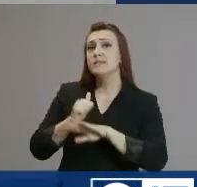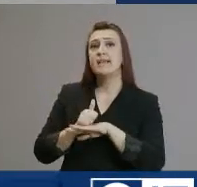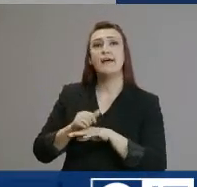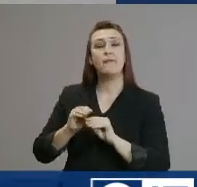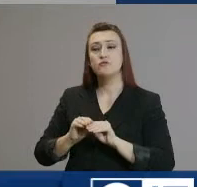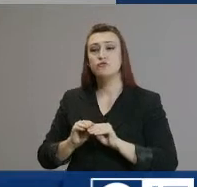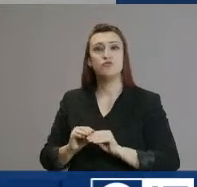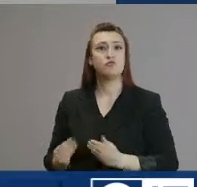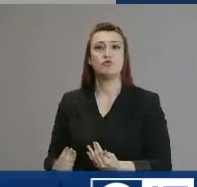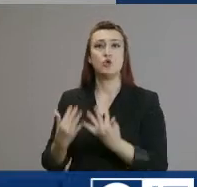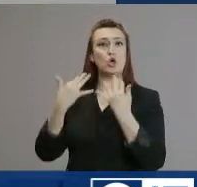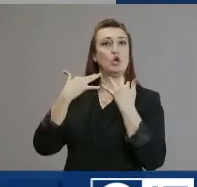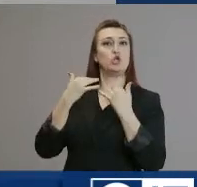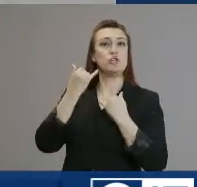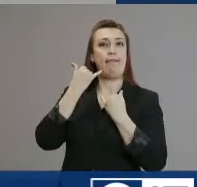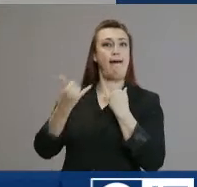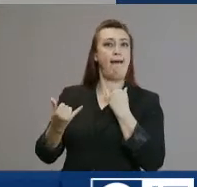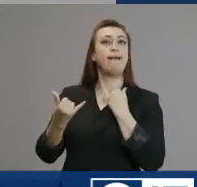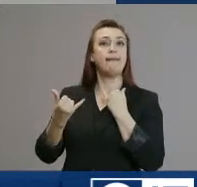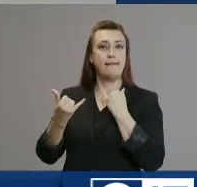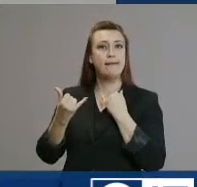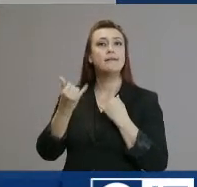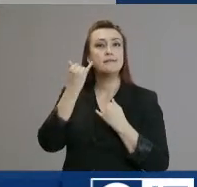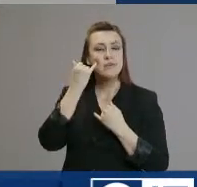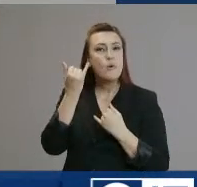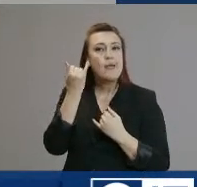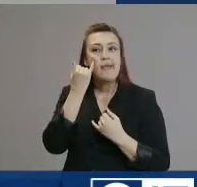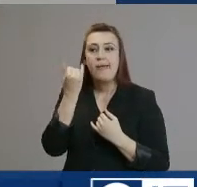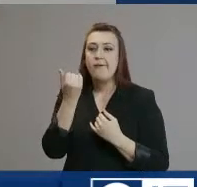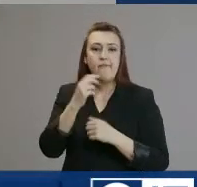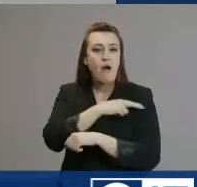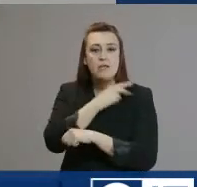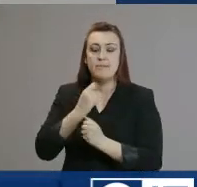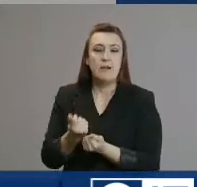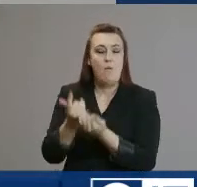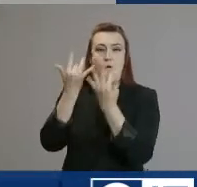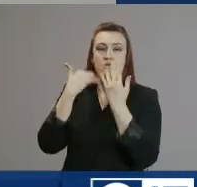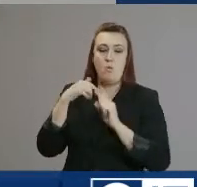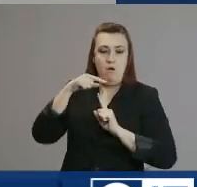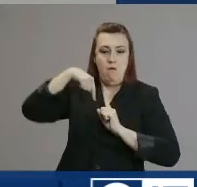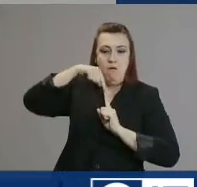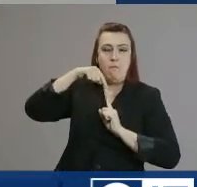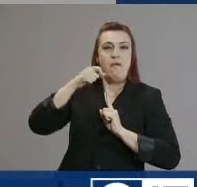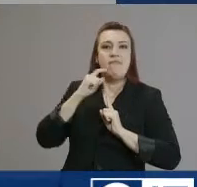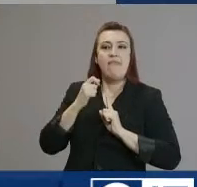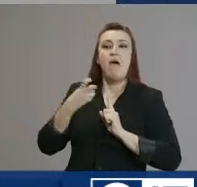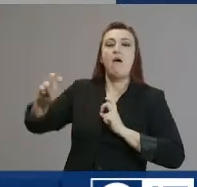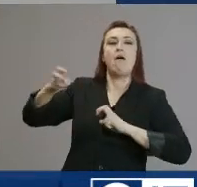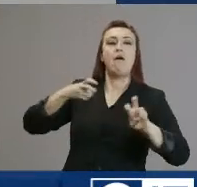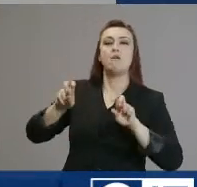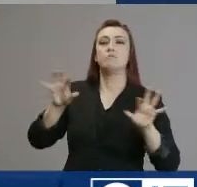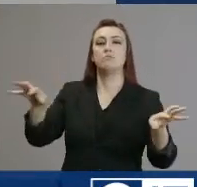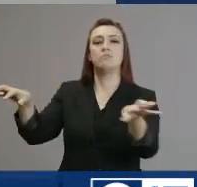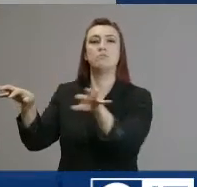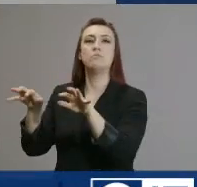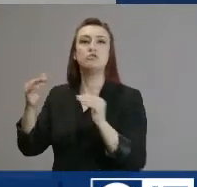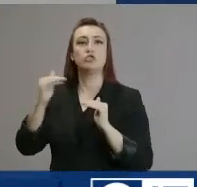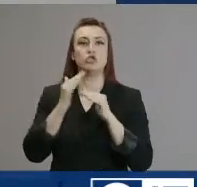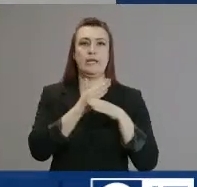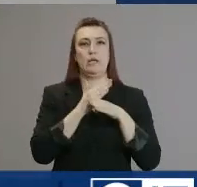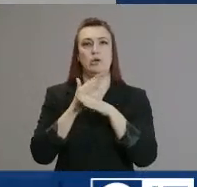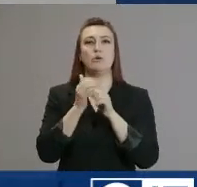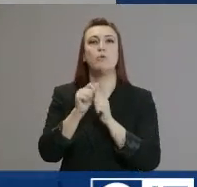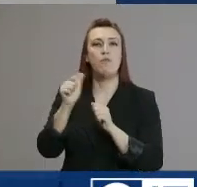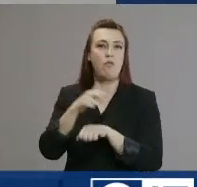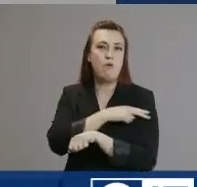that no matter where it is in our state, where there is a capacity or medical facilities